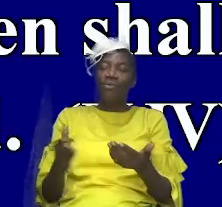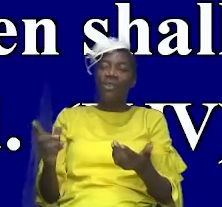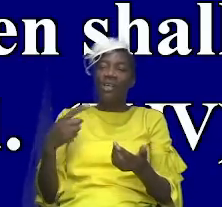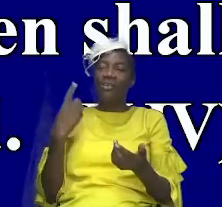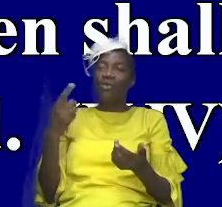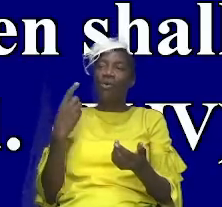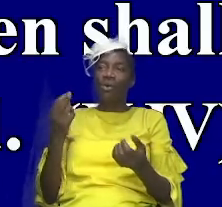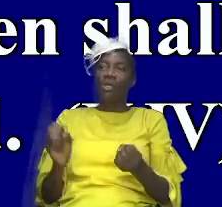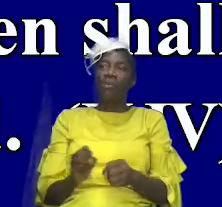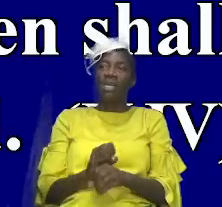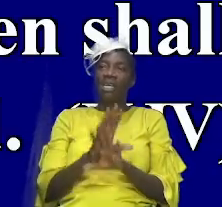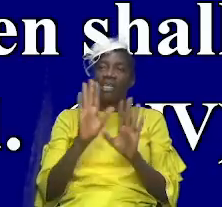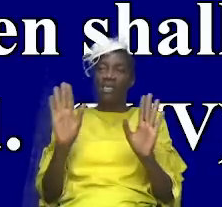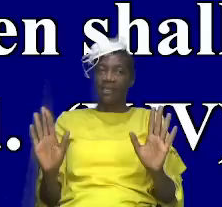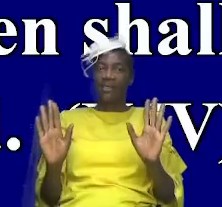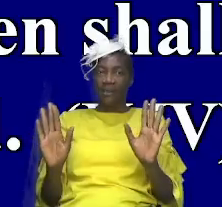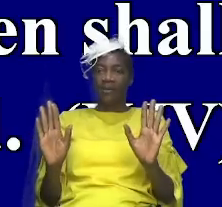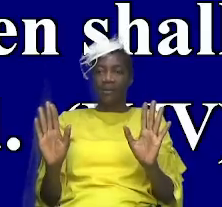be cleared up